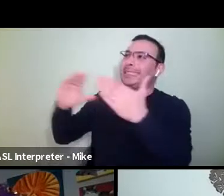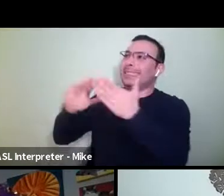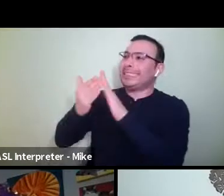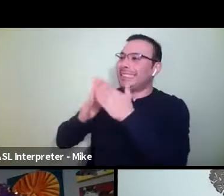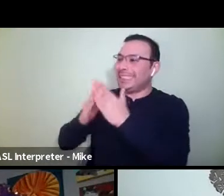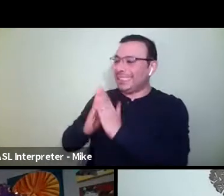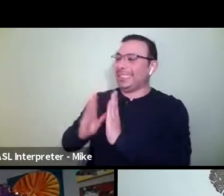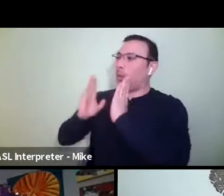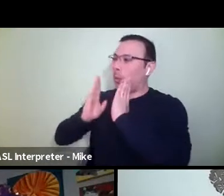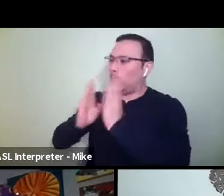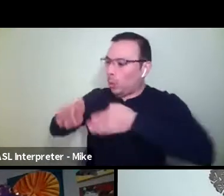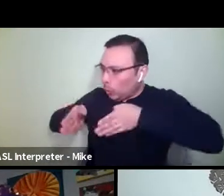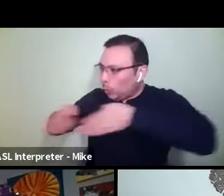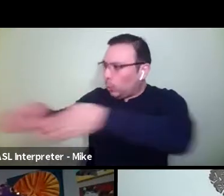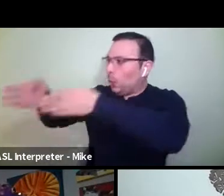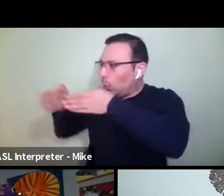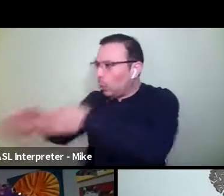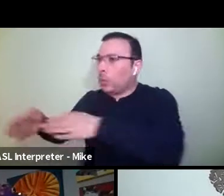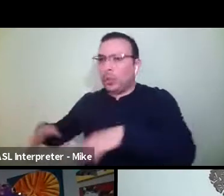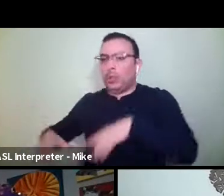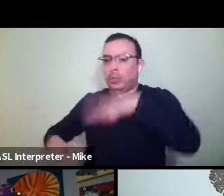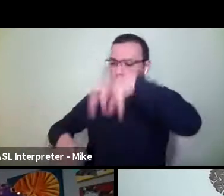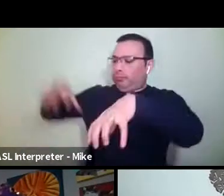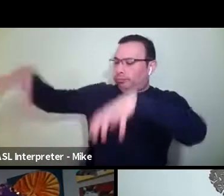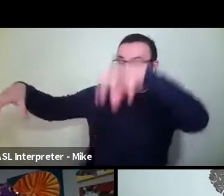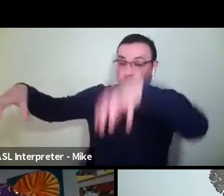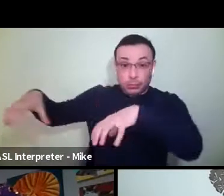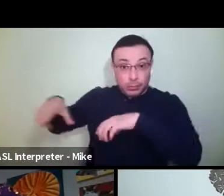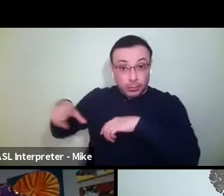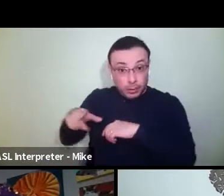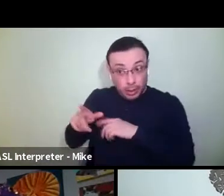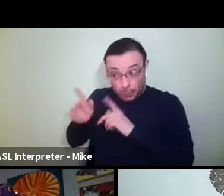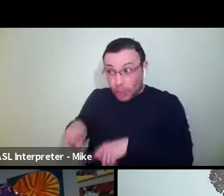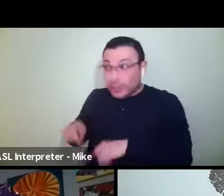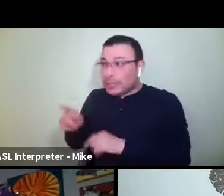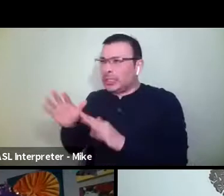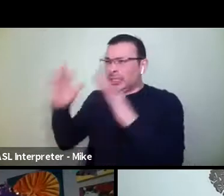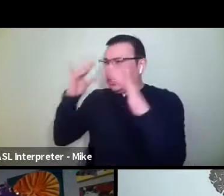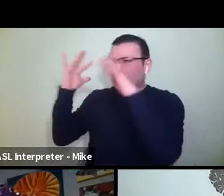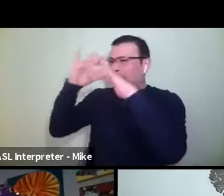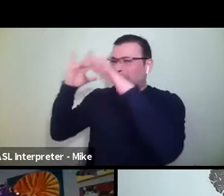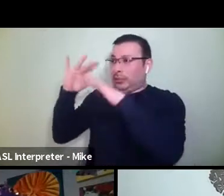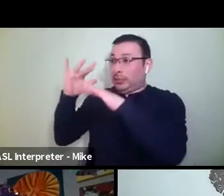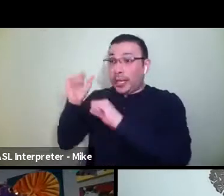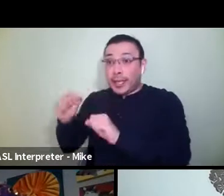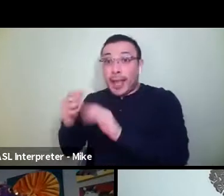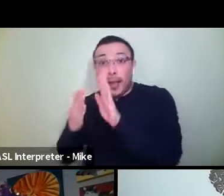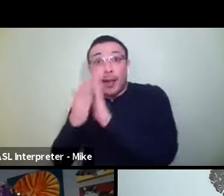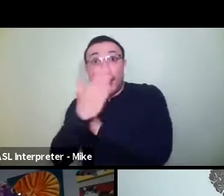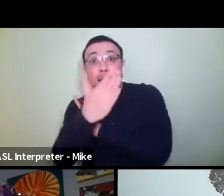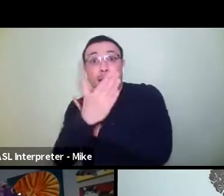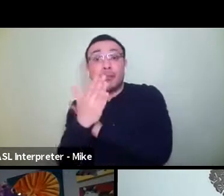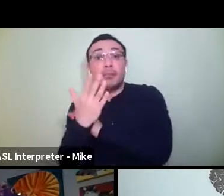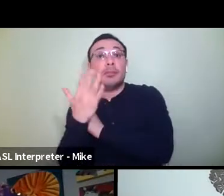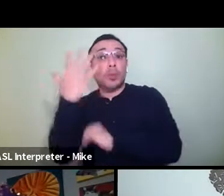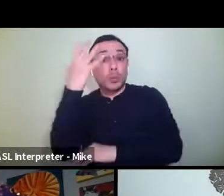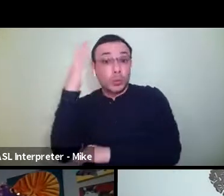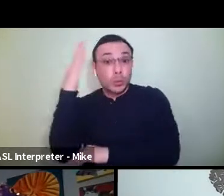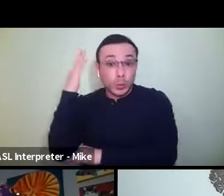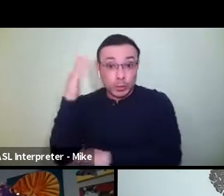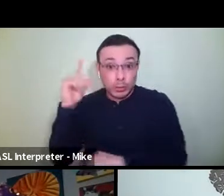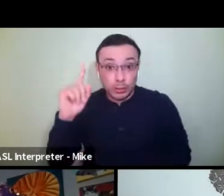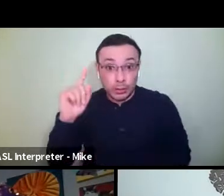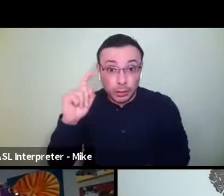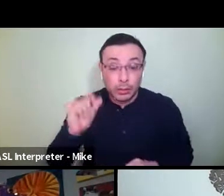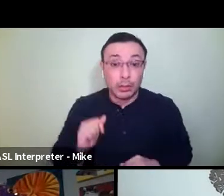they can't go walking in the woods. And in fact, if that person is Black, if they go walking at all, they could